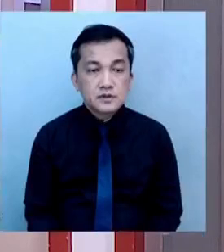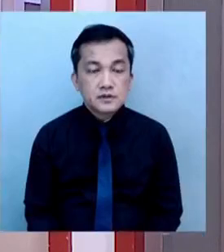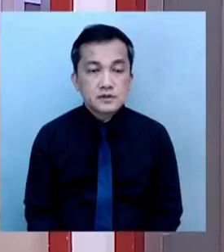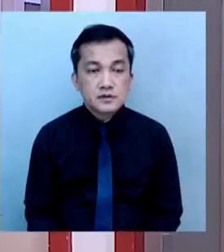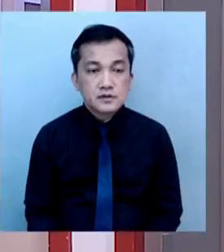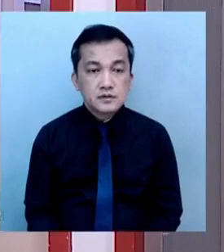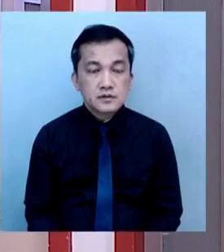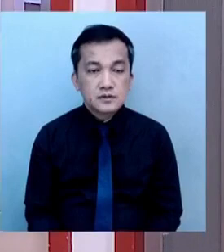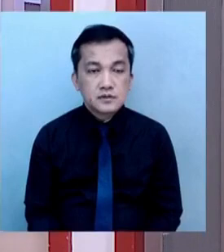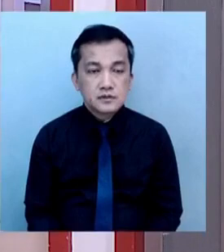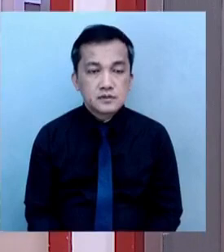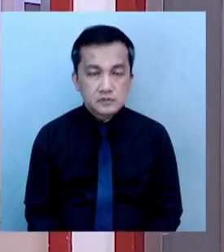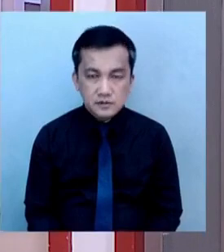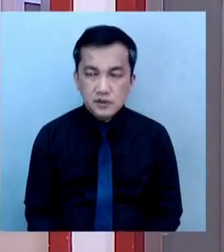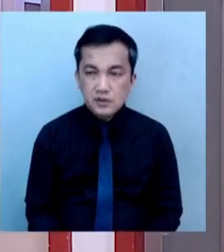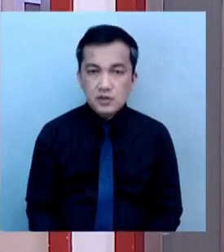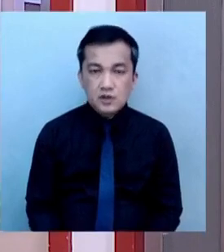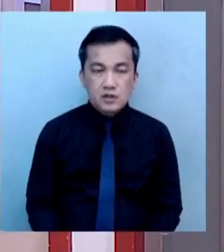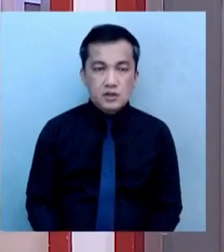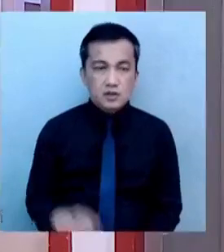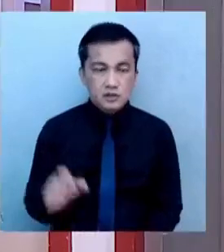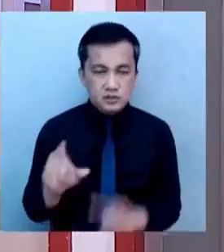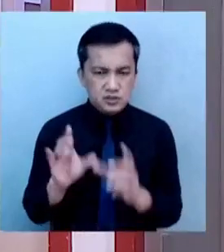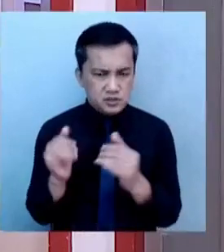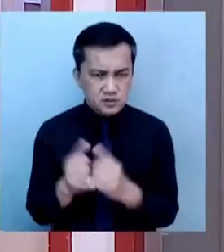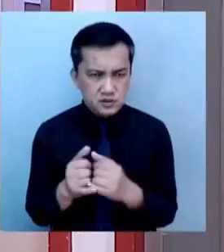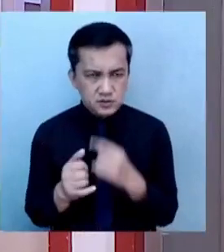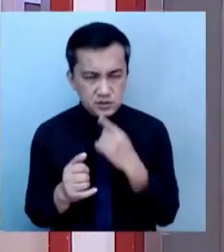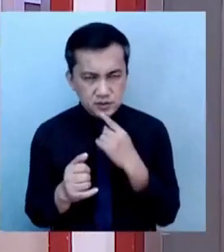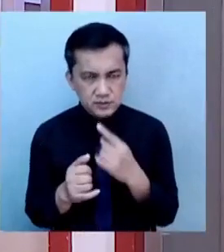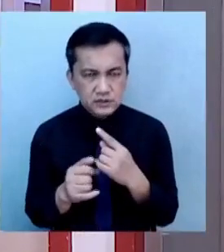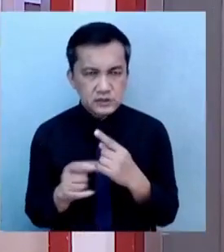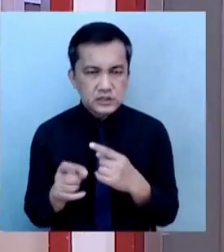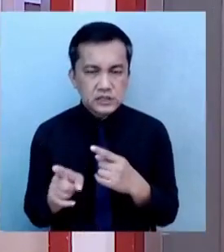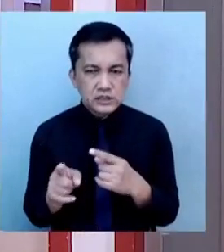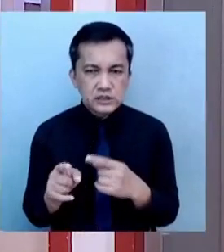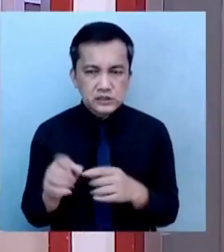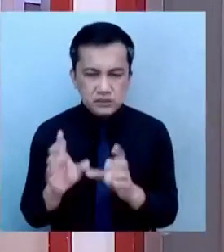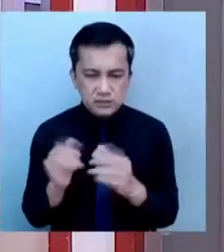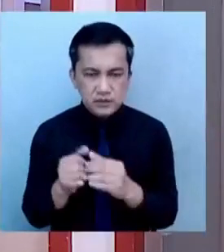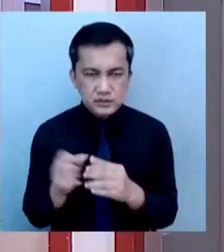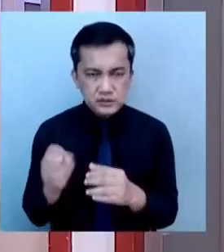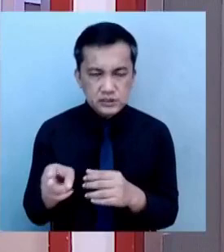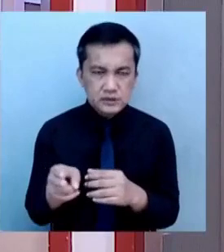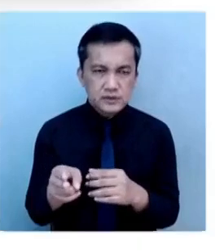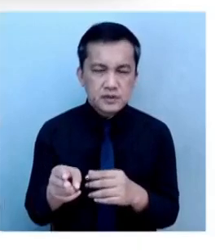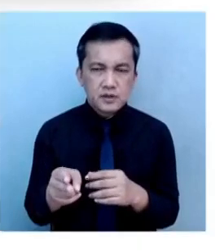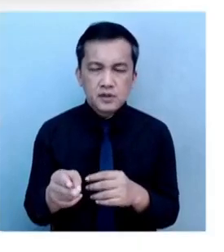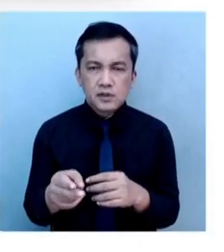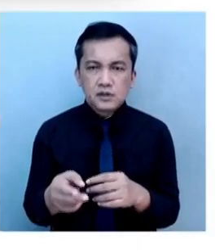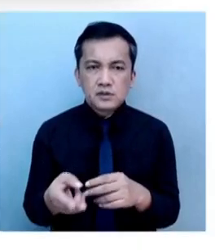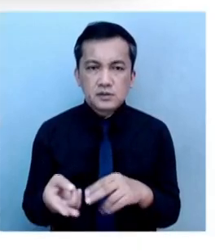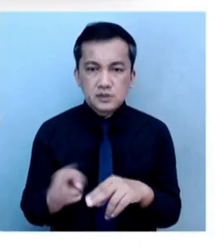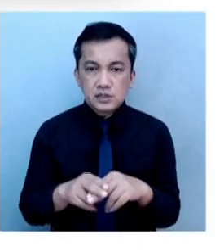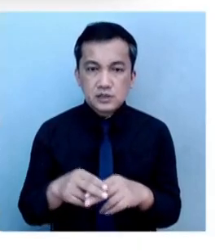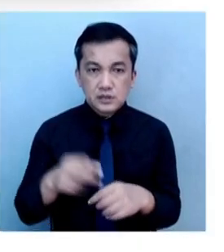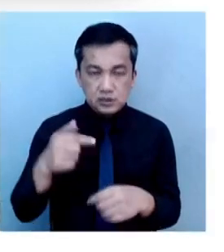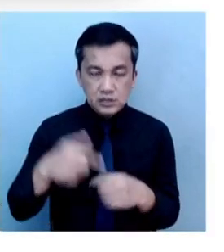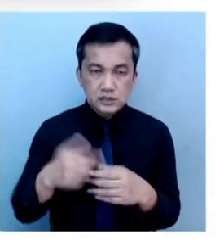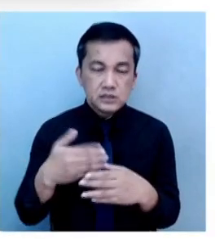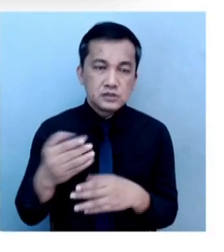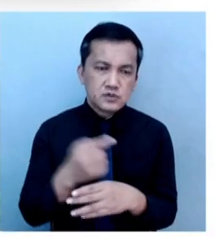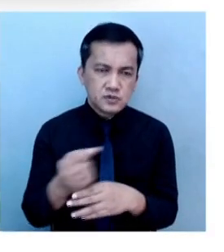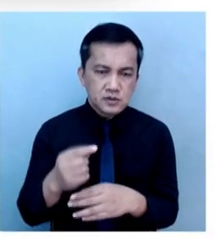Oil companies playing the Grinch this Christmas. They're set to implement a big-time oil price hike next week. Gasoline and diesel